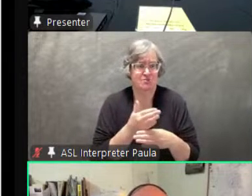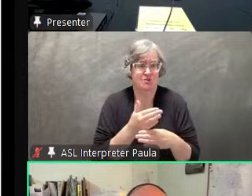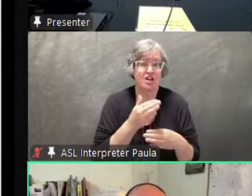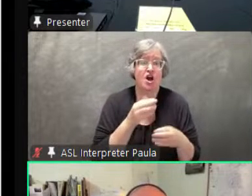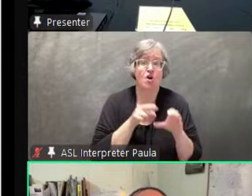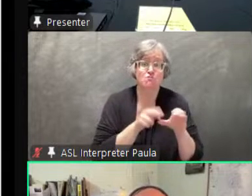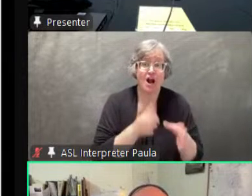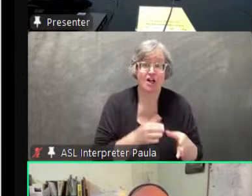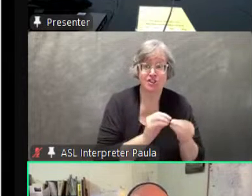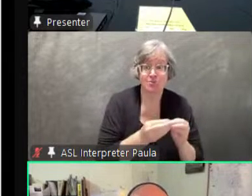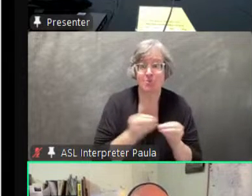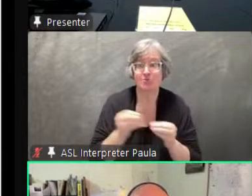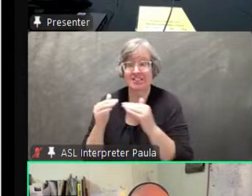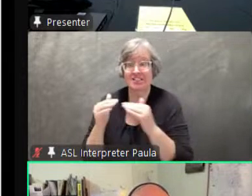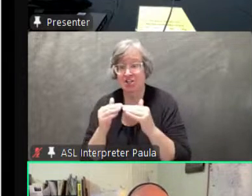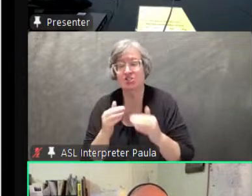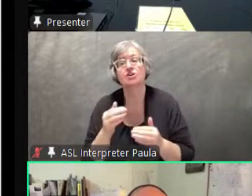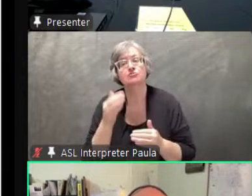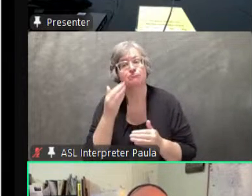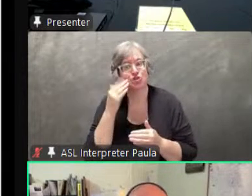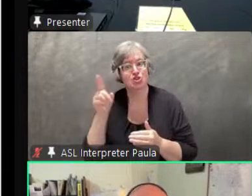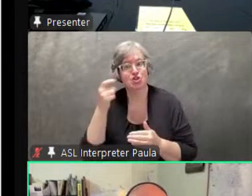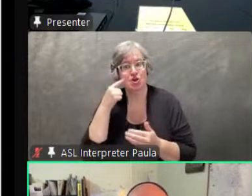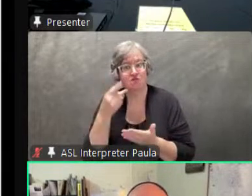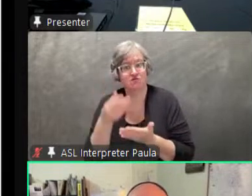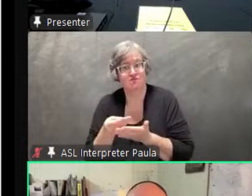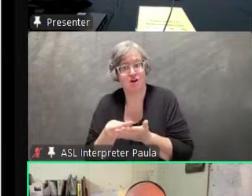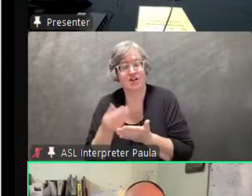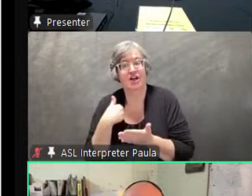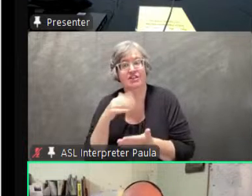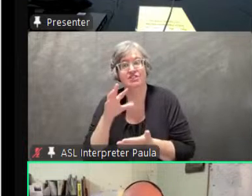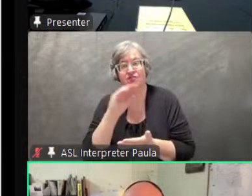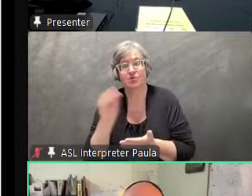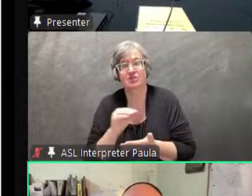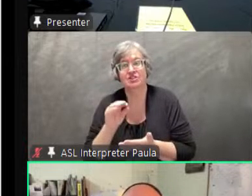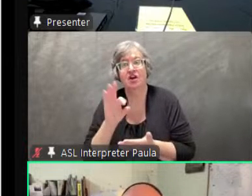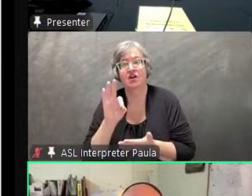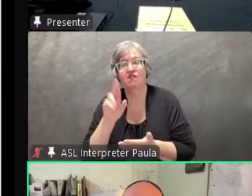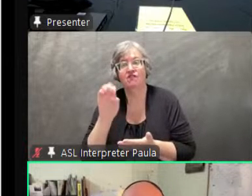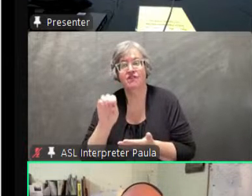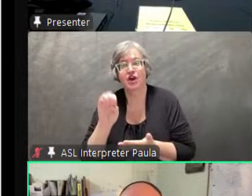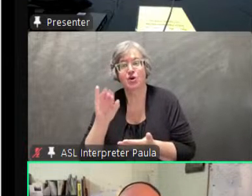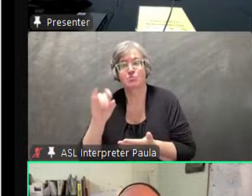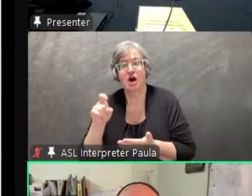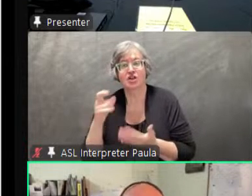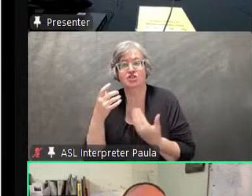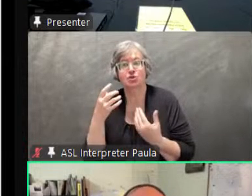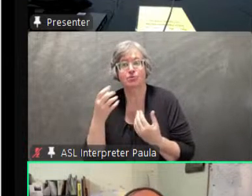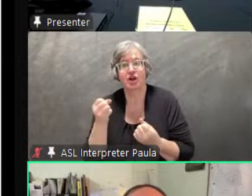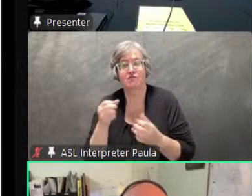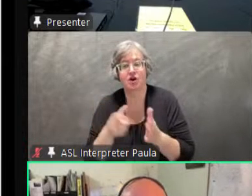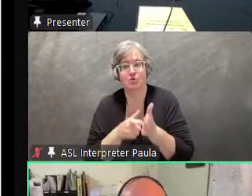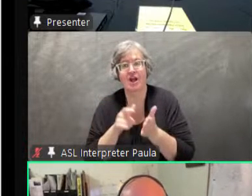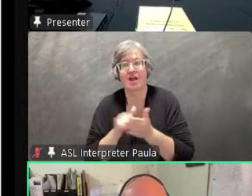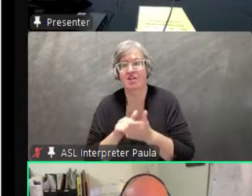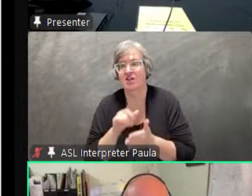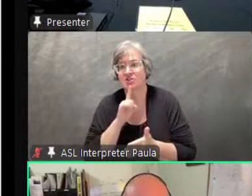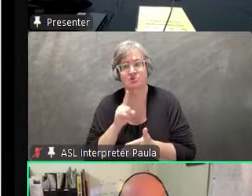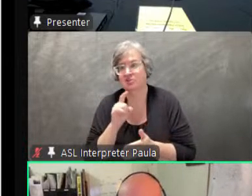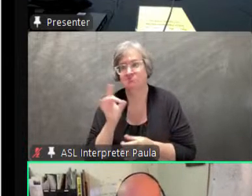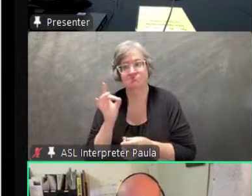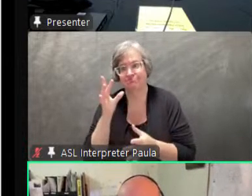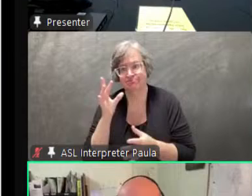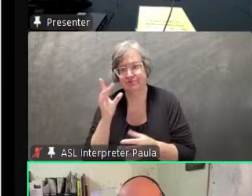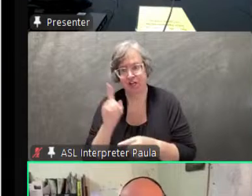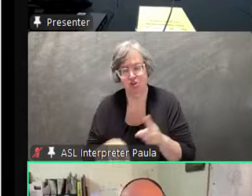now, public funding carries a 50% fare box recovery requirement, which I would add is utterly unrealistic